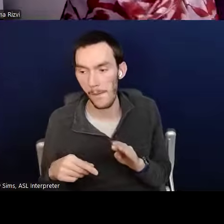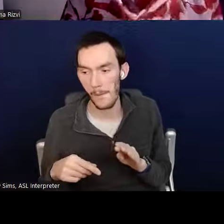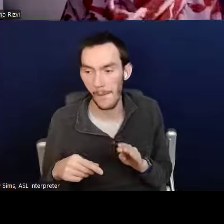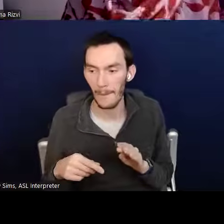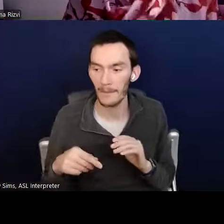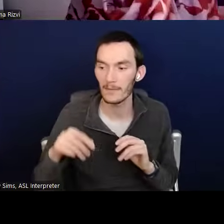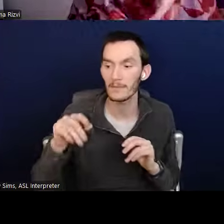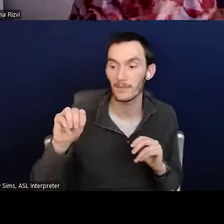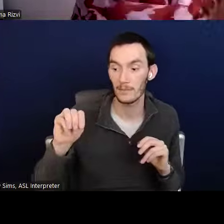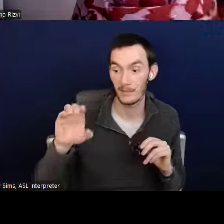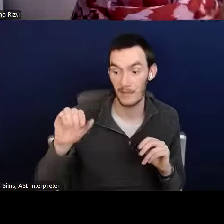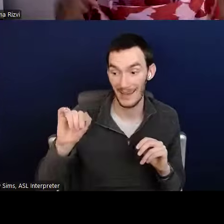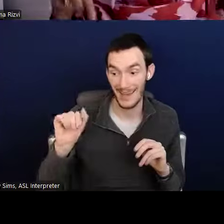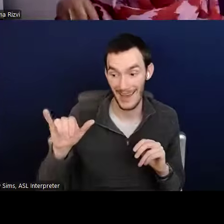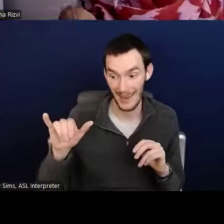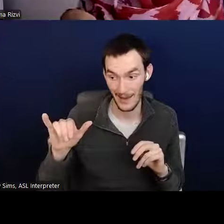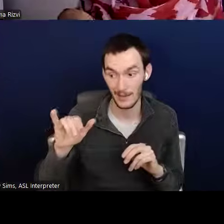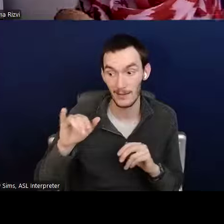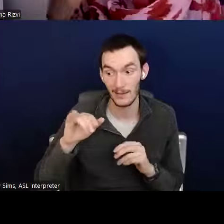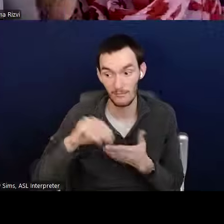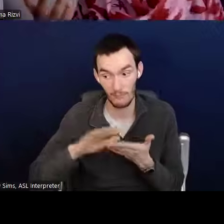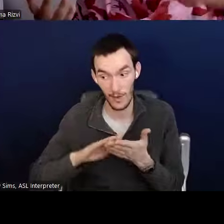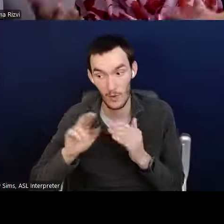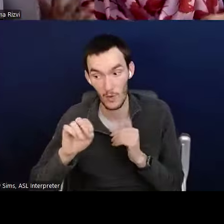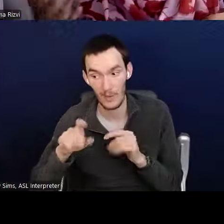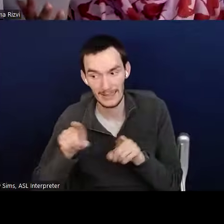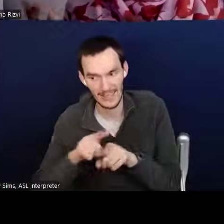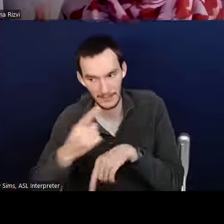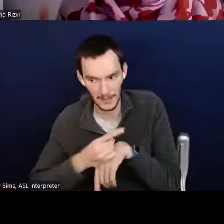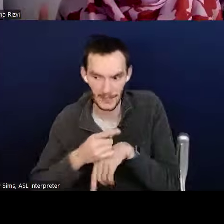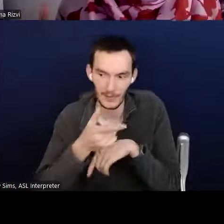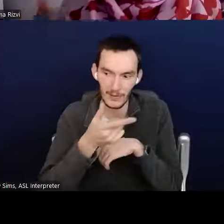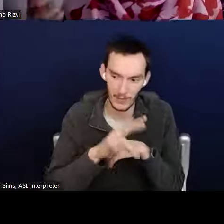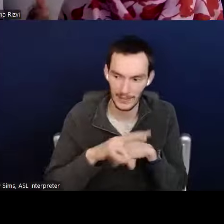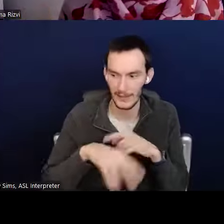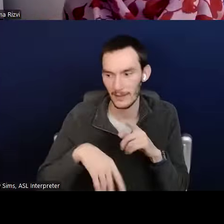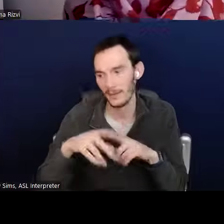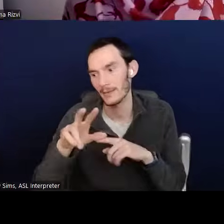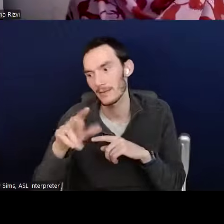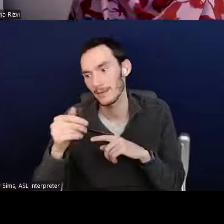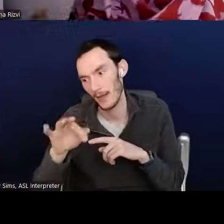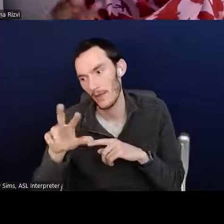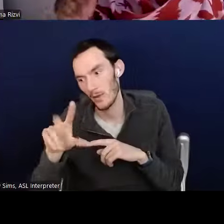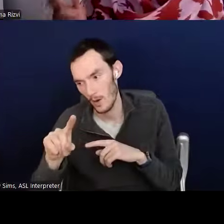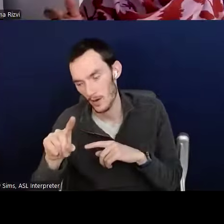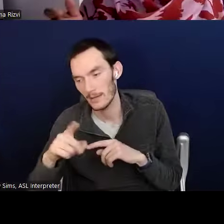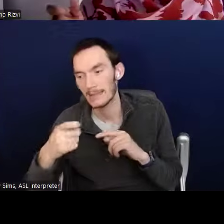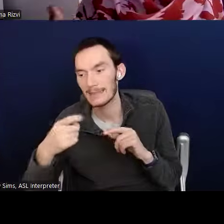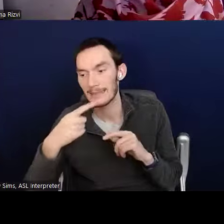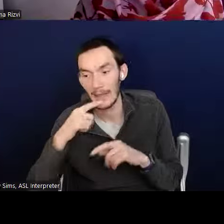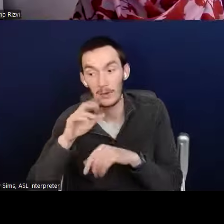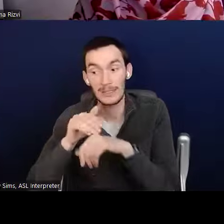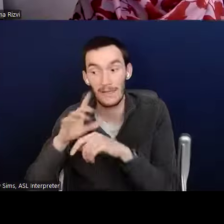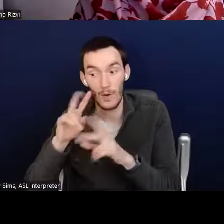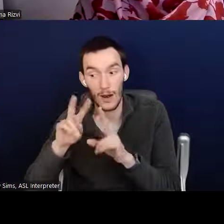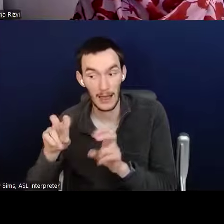Ernest Mackay left a note saying on the same day, right, on the 27th, 31, saying that it was sent for analysis.